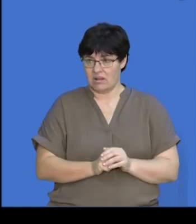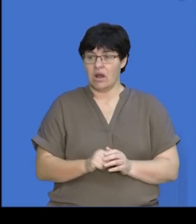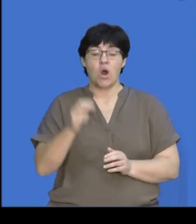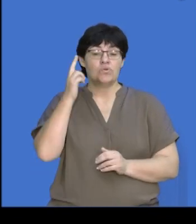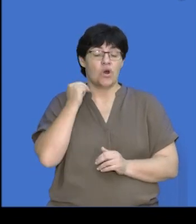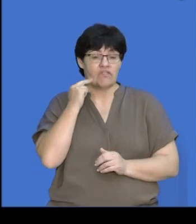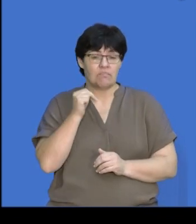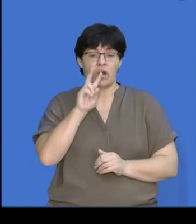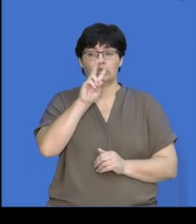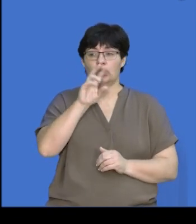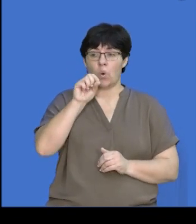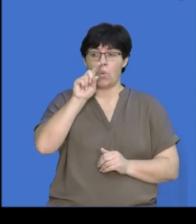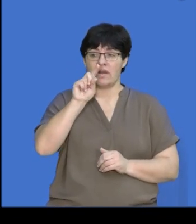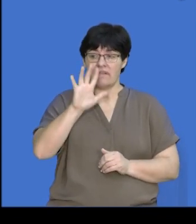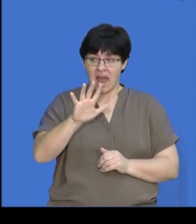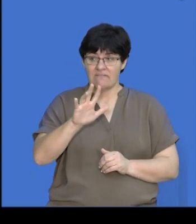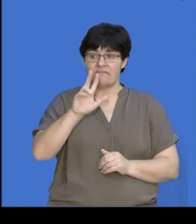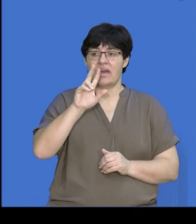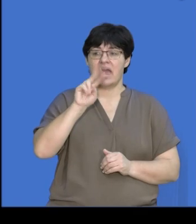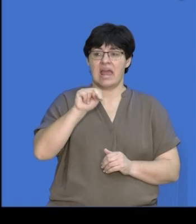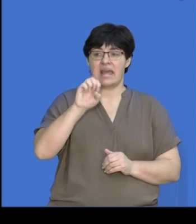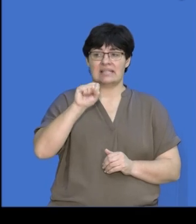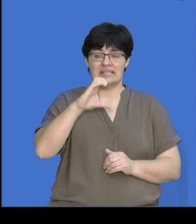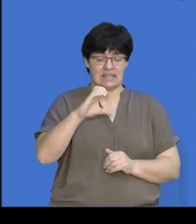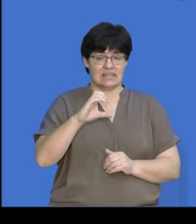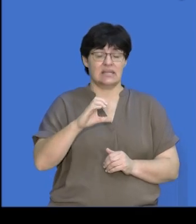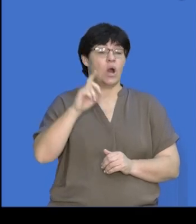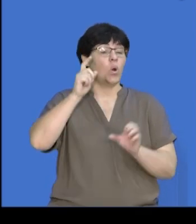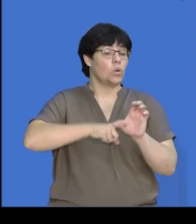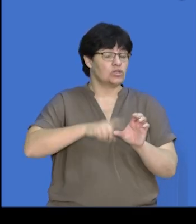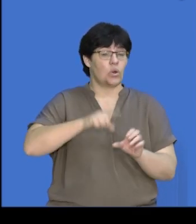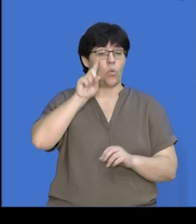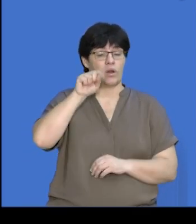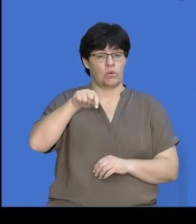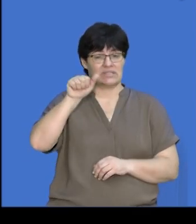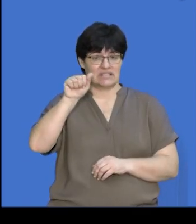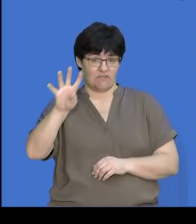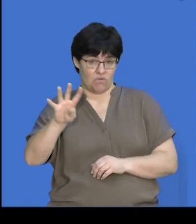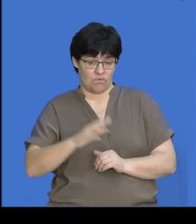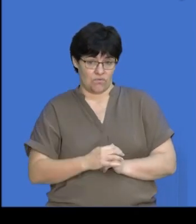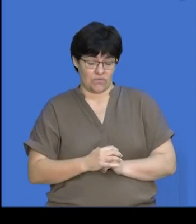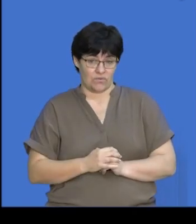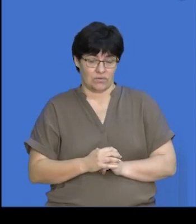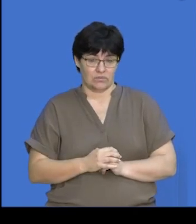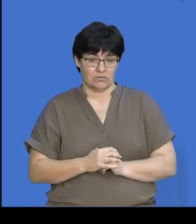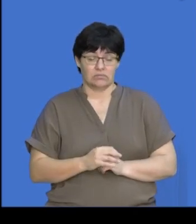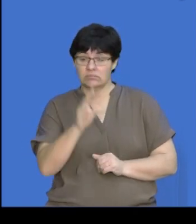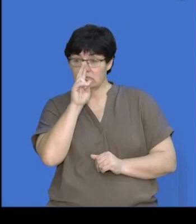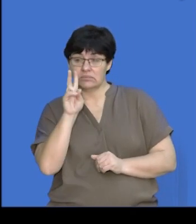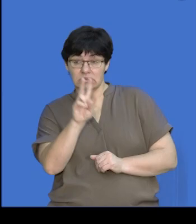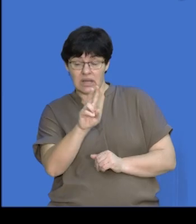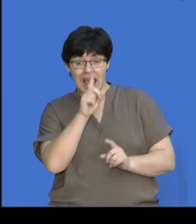November 2015 NSC examination, question 1.64. In this, note